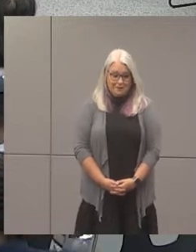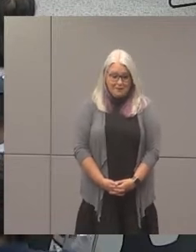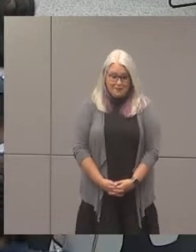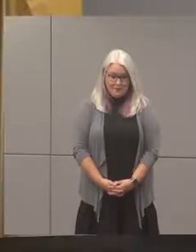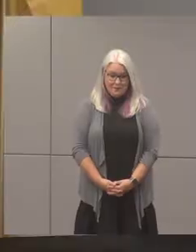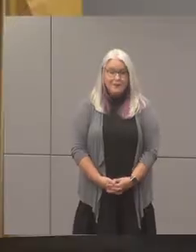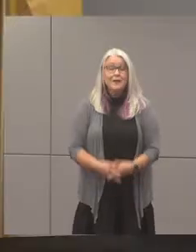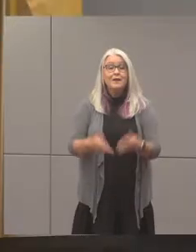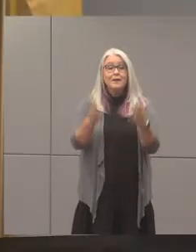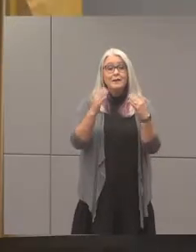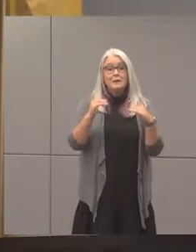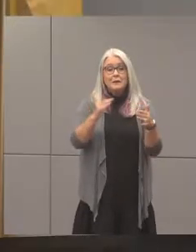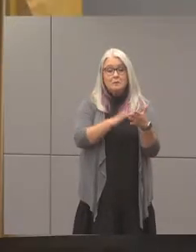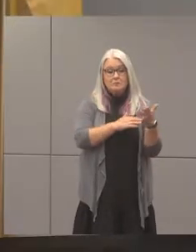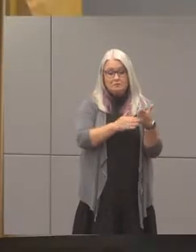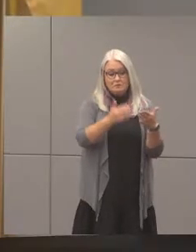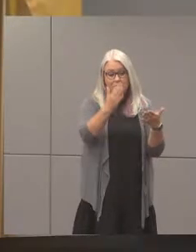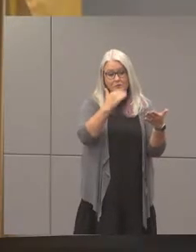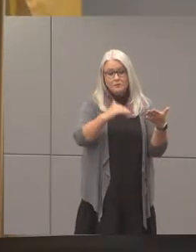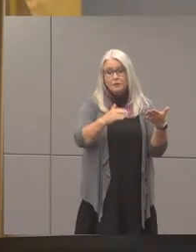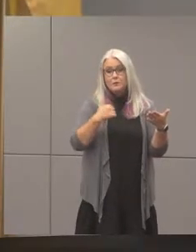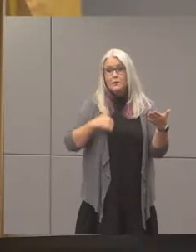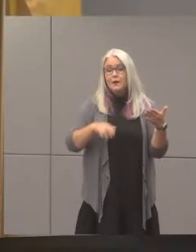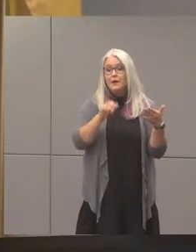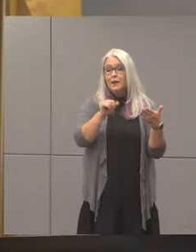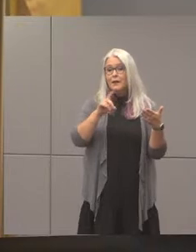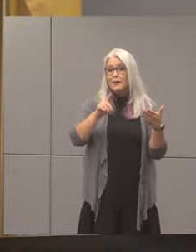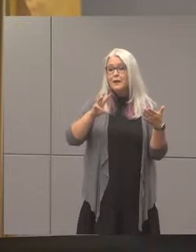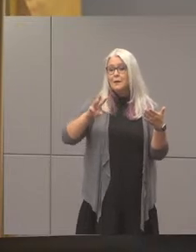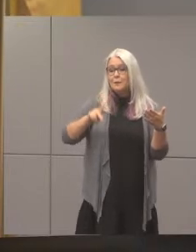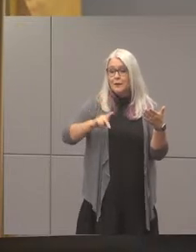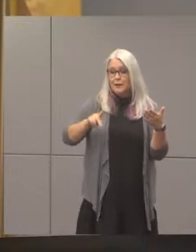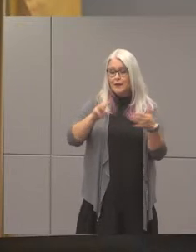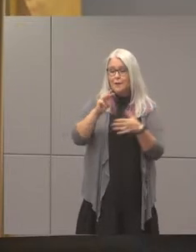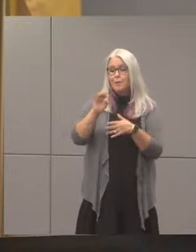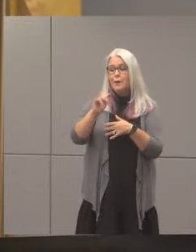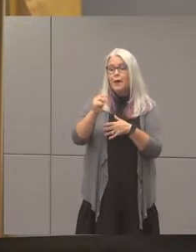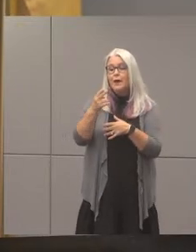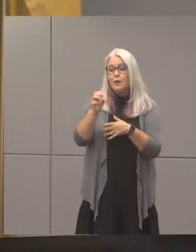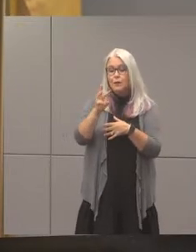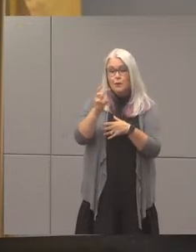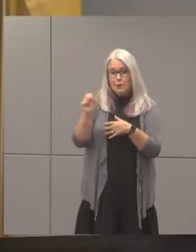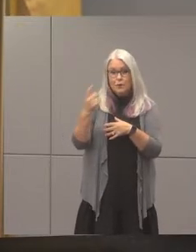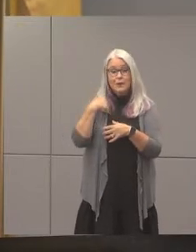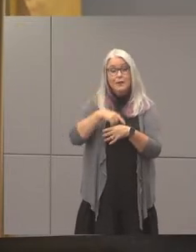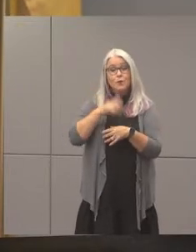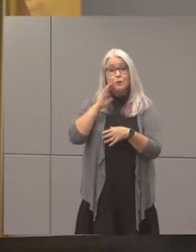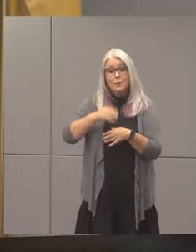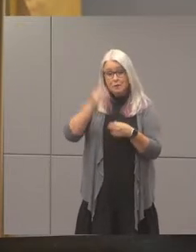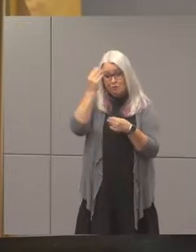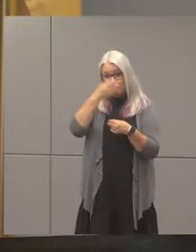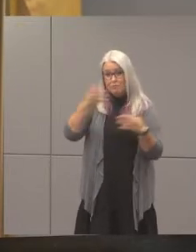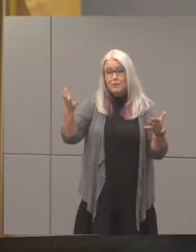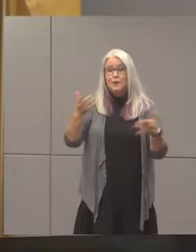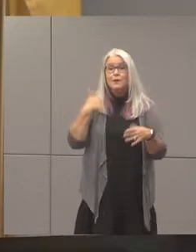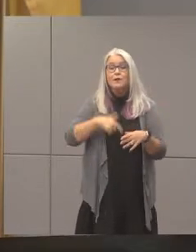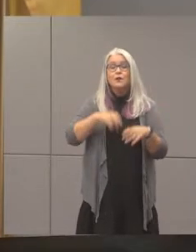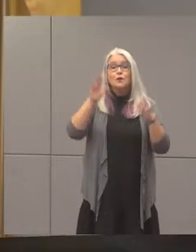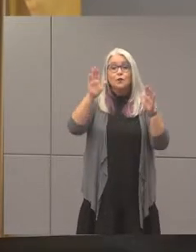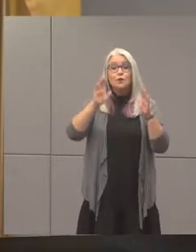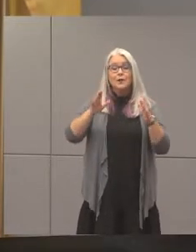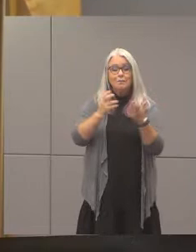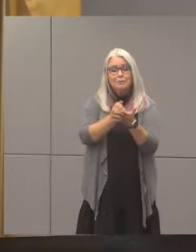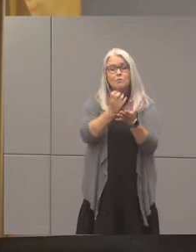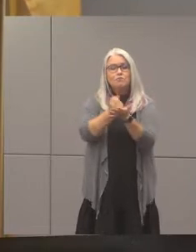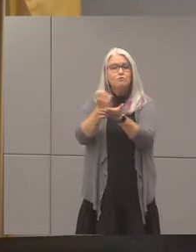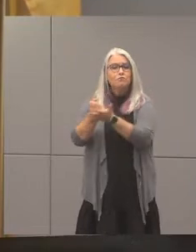So next we have AVP Matthews, who will be talking about the great opportunities